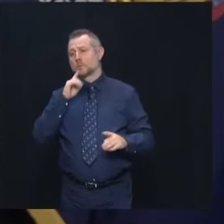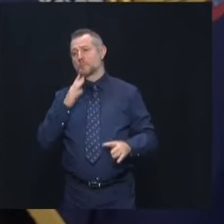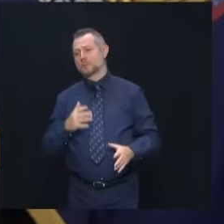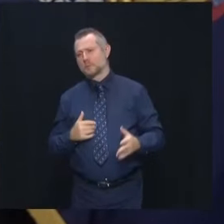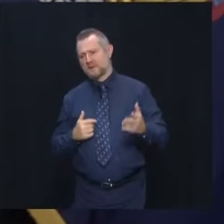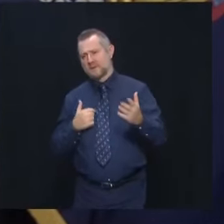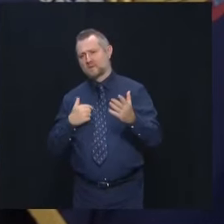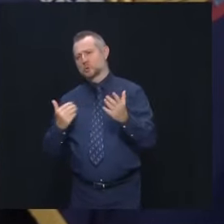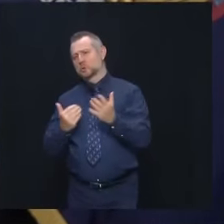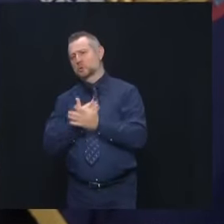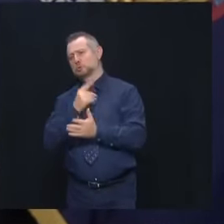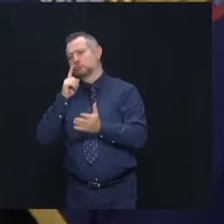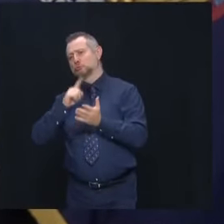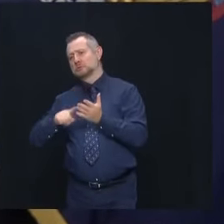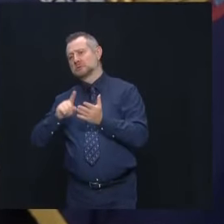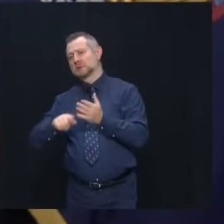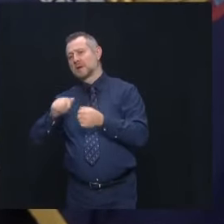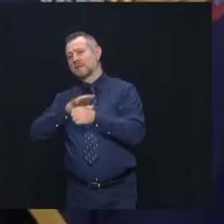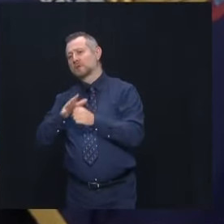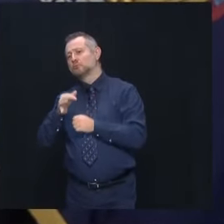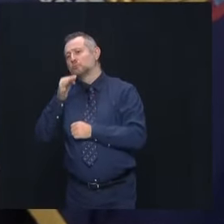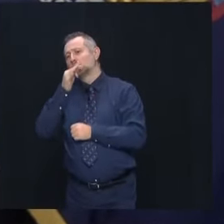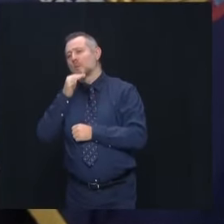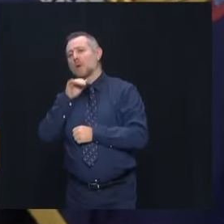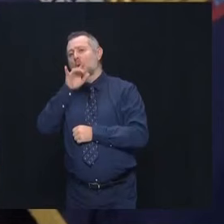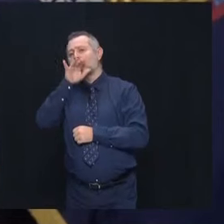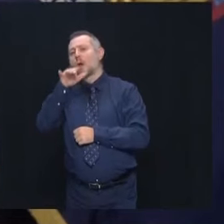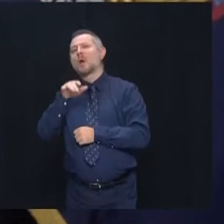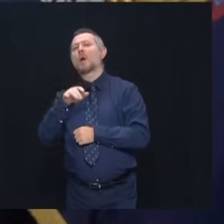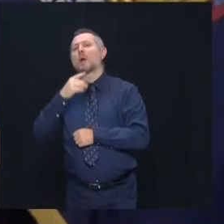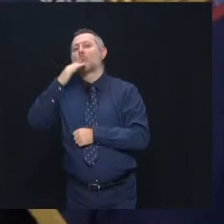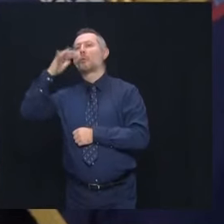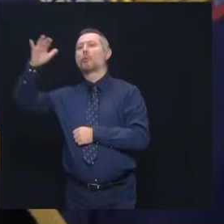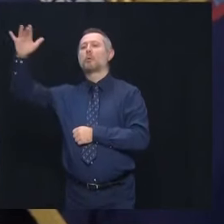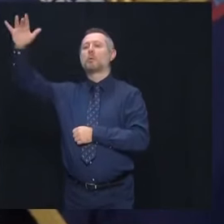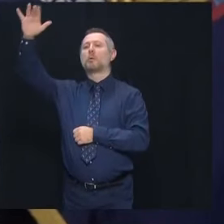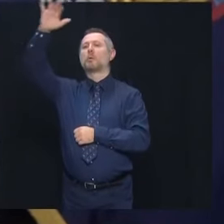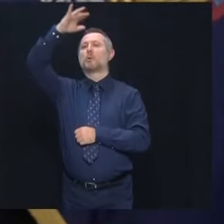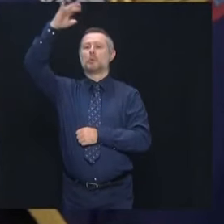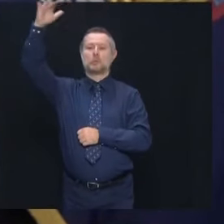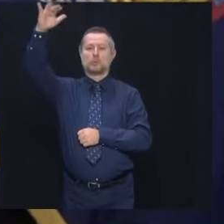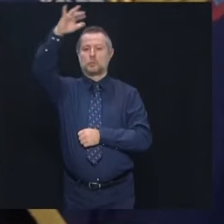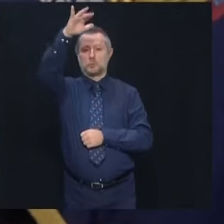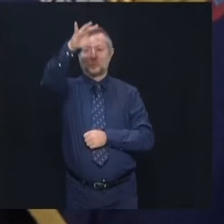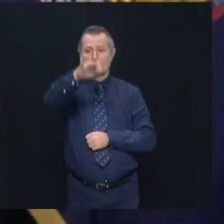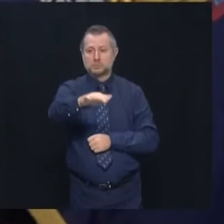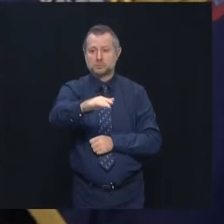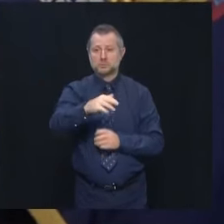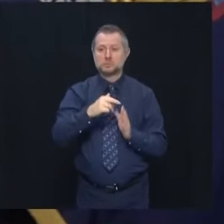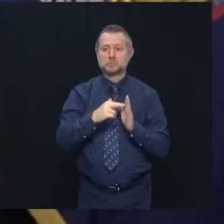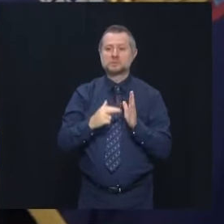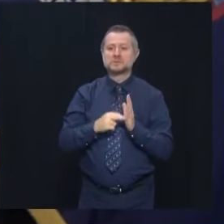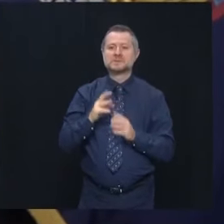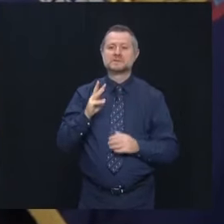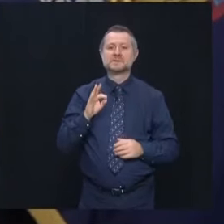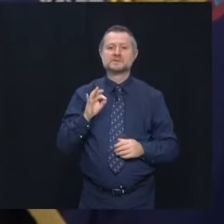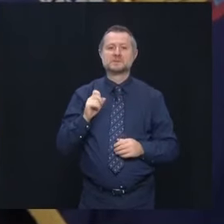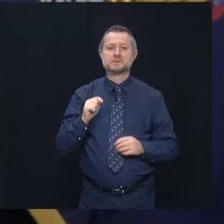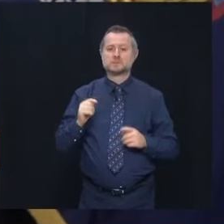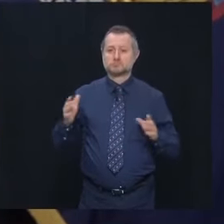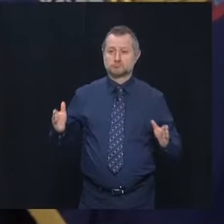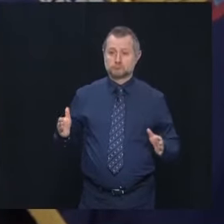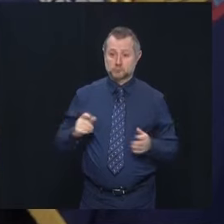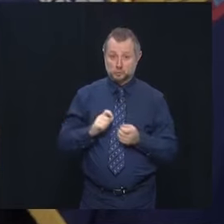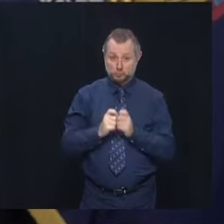that the virus spreads through the air? The rule is 6 feet social distancing. Do you want to change the